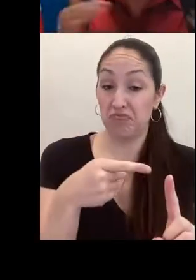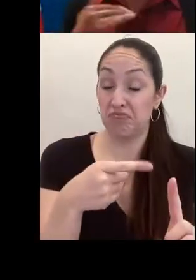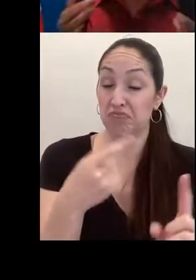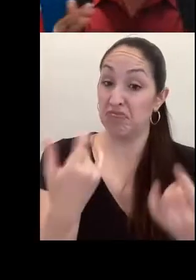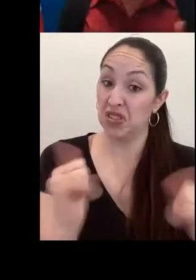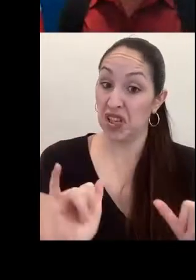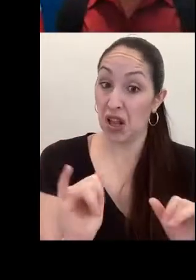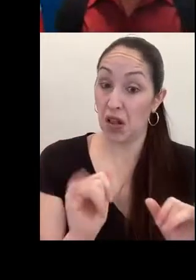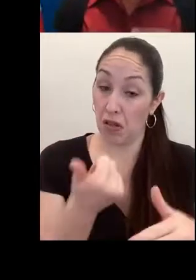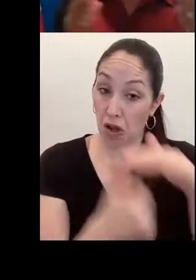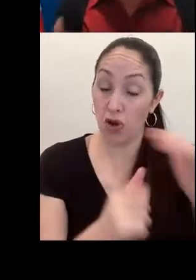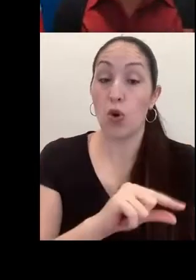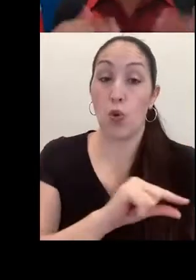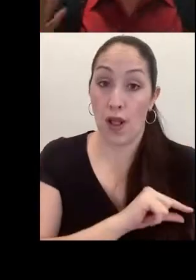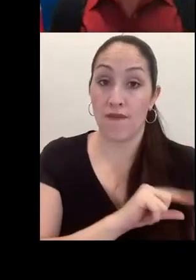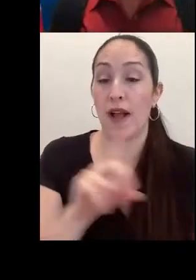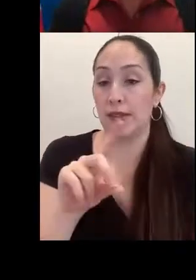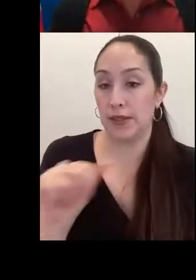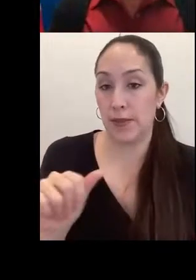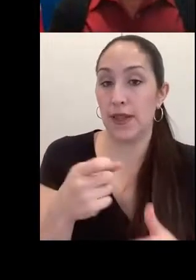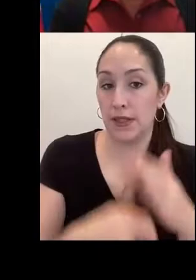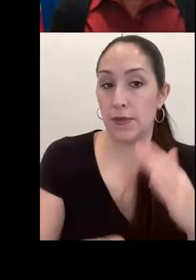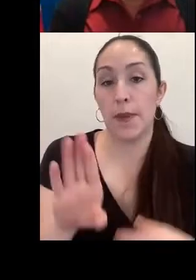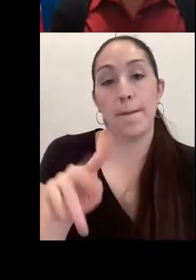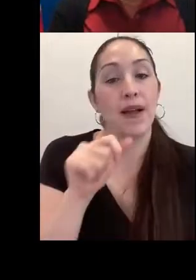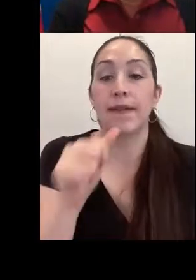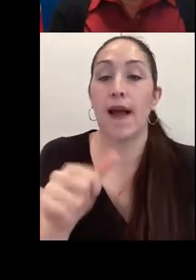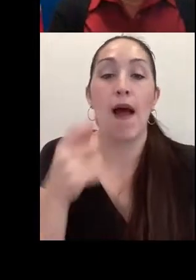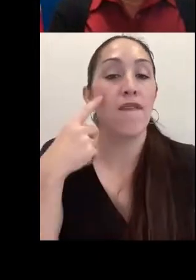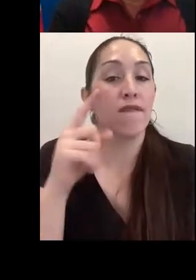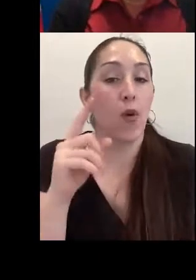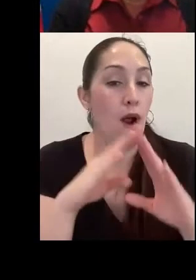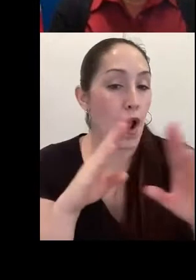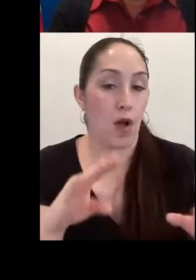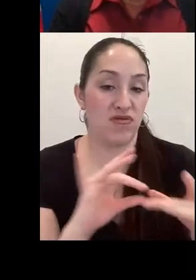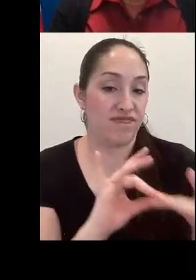expense, basic living expense, but not a housing expense.